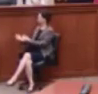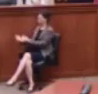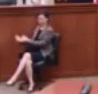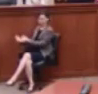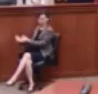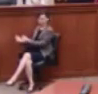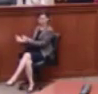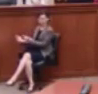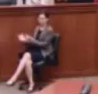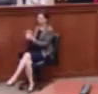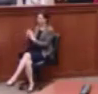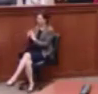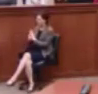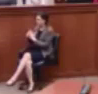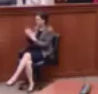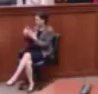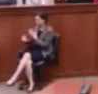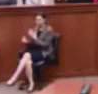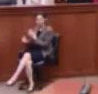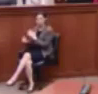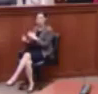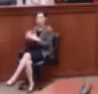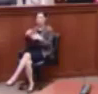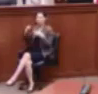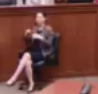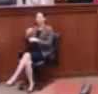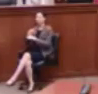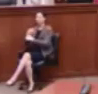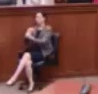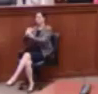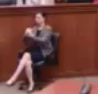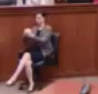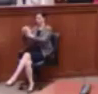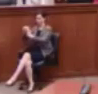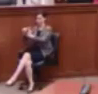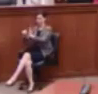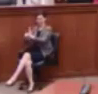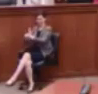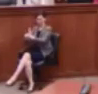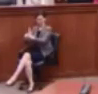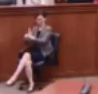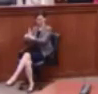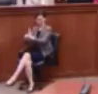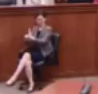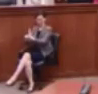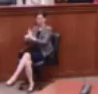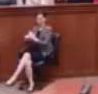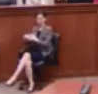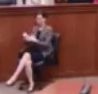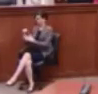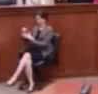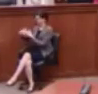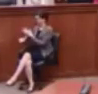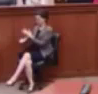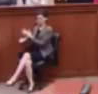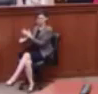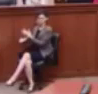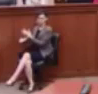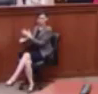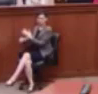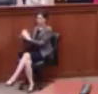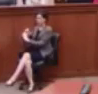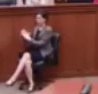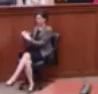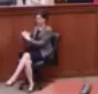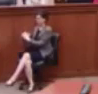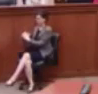group. And so we decided to work with the state in developing, in addressing the communication